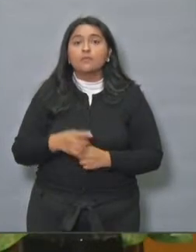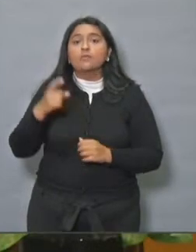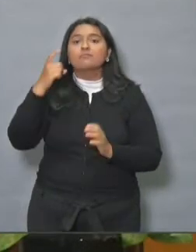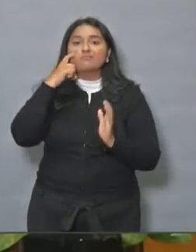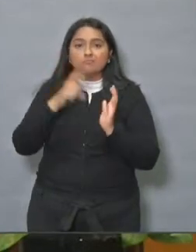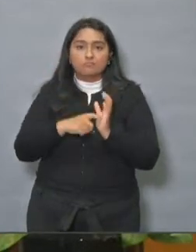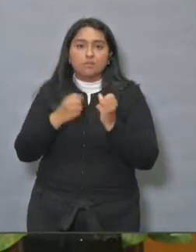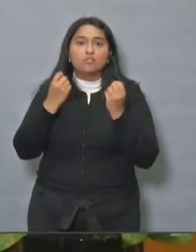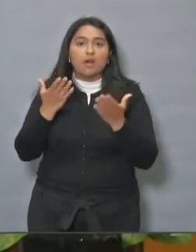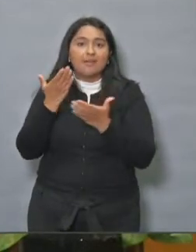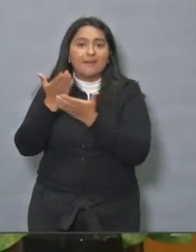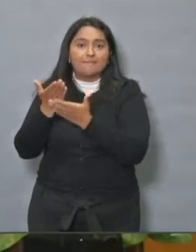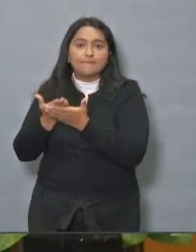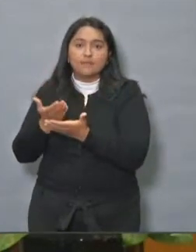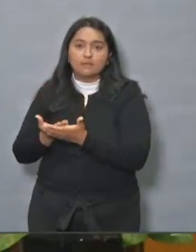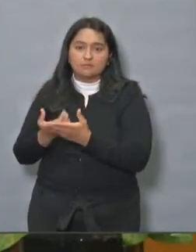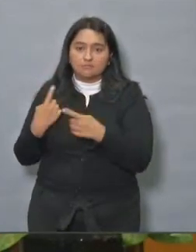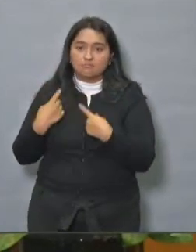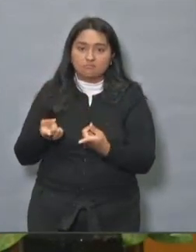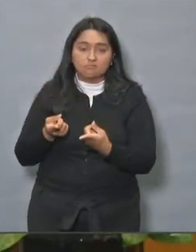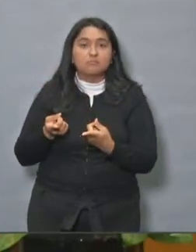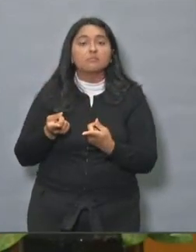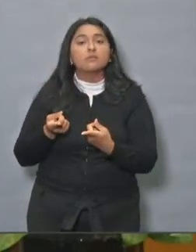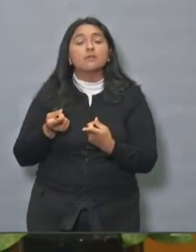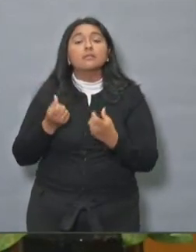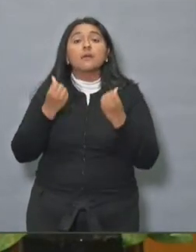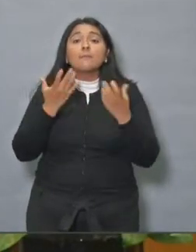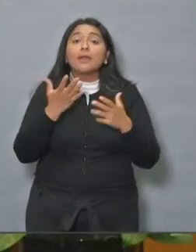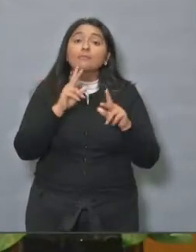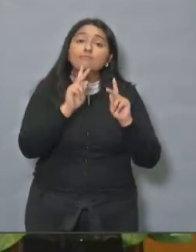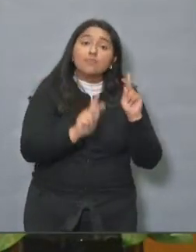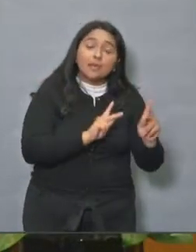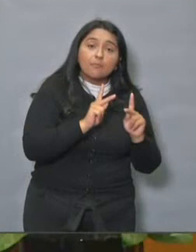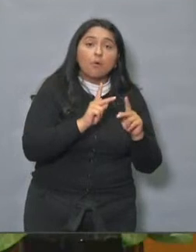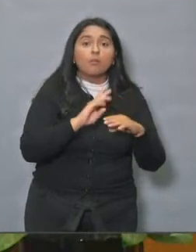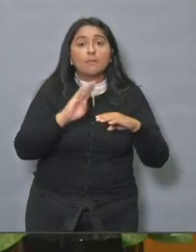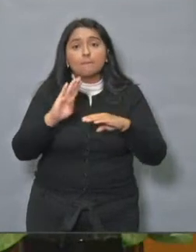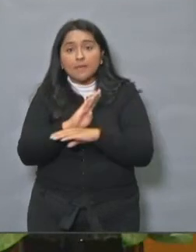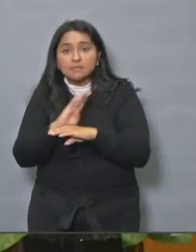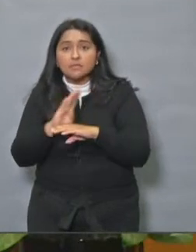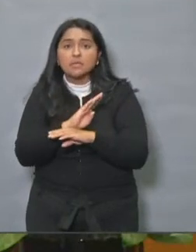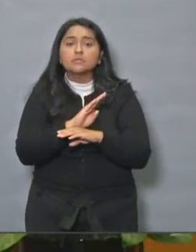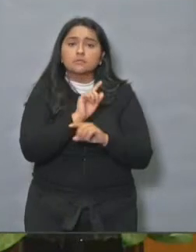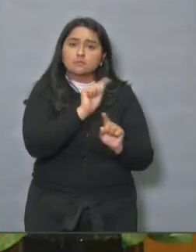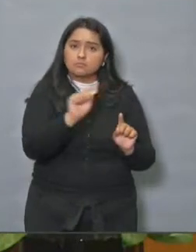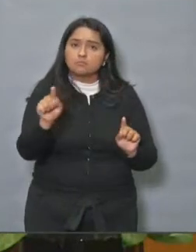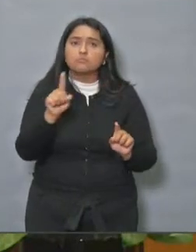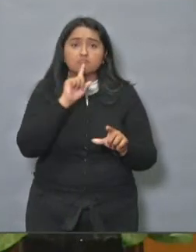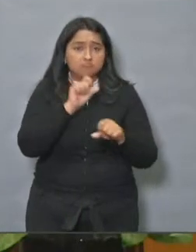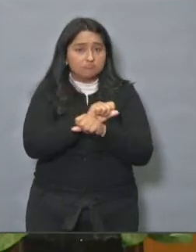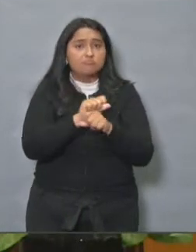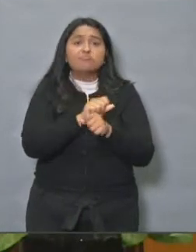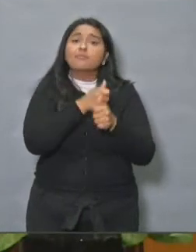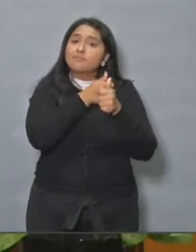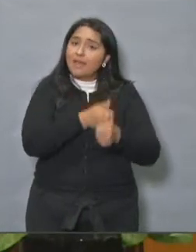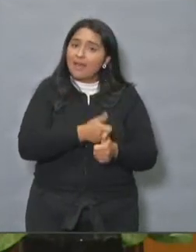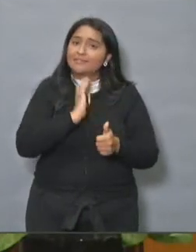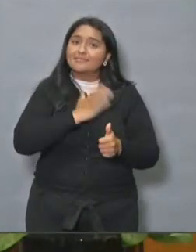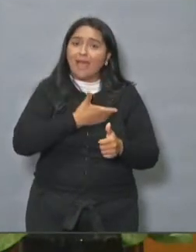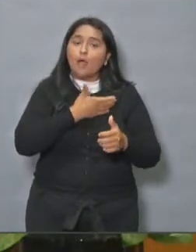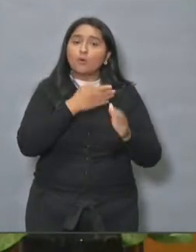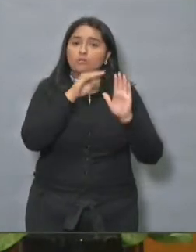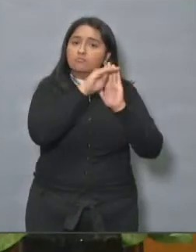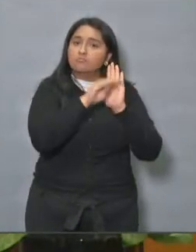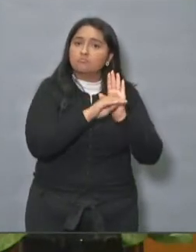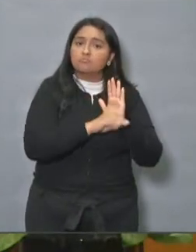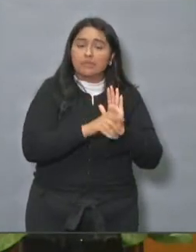date that, in fact, many people and many businesses are coming into compliance with the directives. They're doing their very best job,